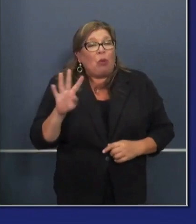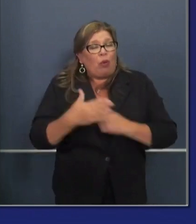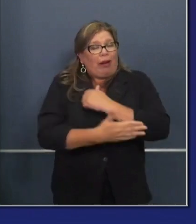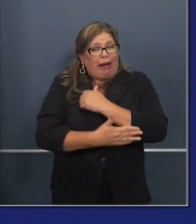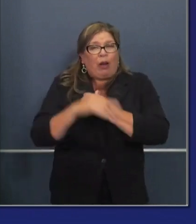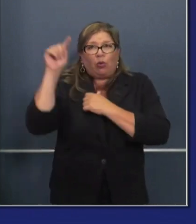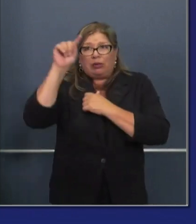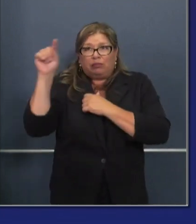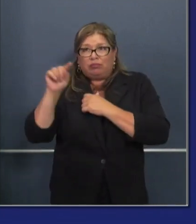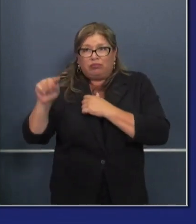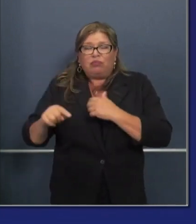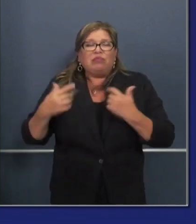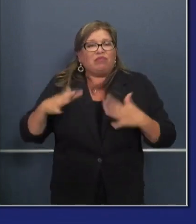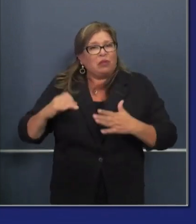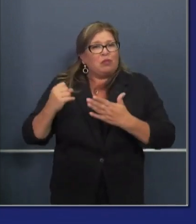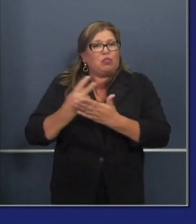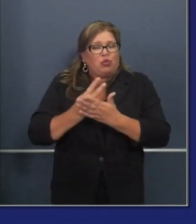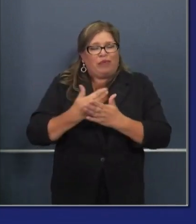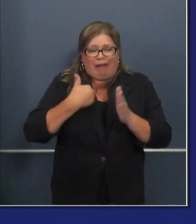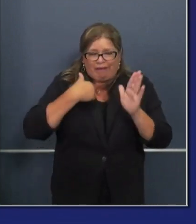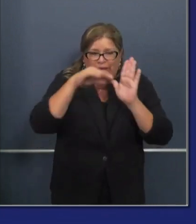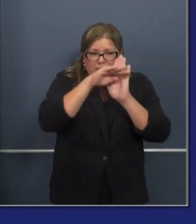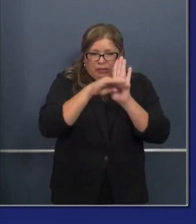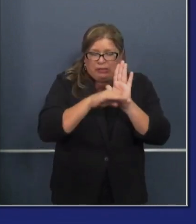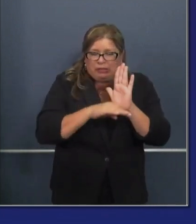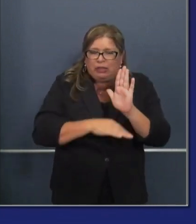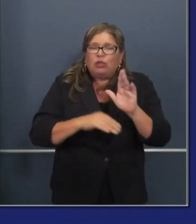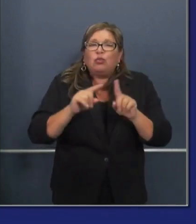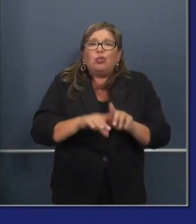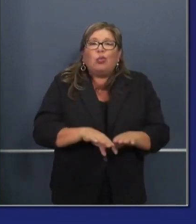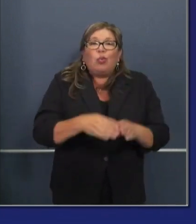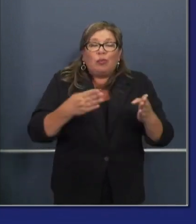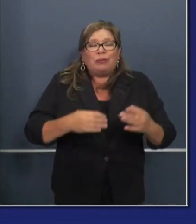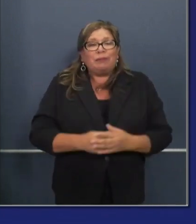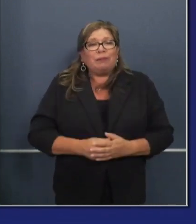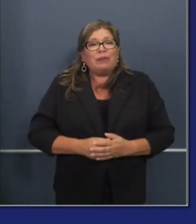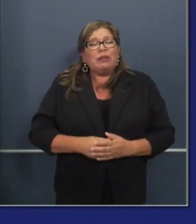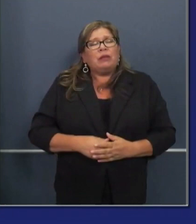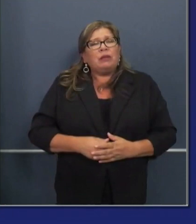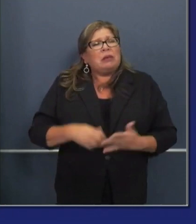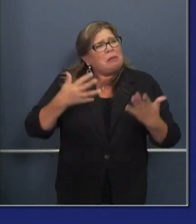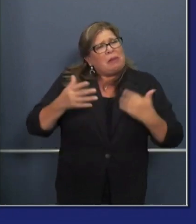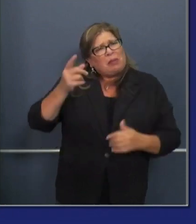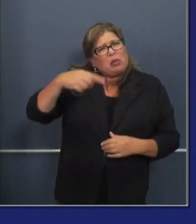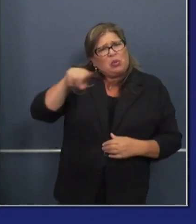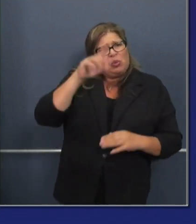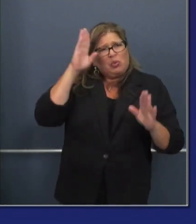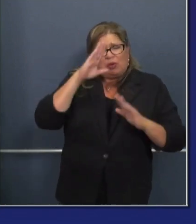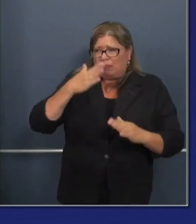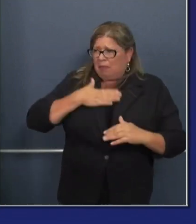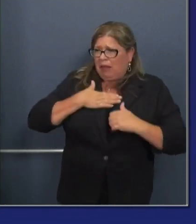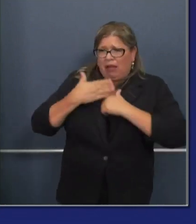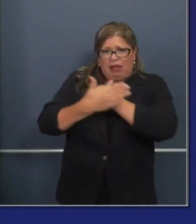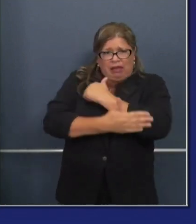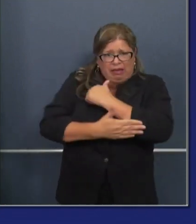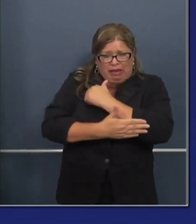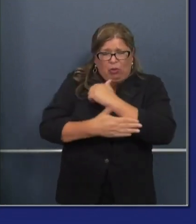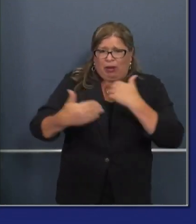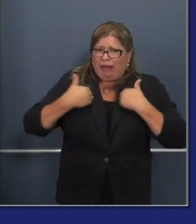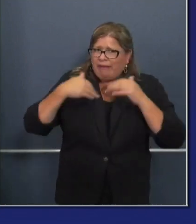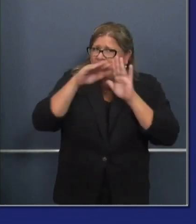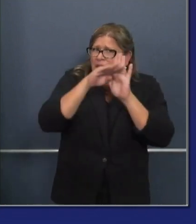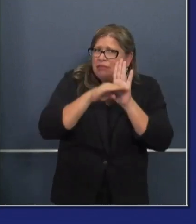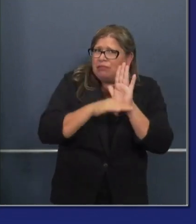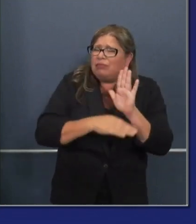covid19.ca.gov website, where you can go to your county and see how they're performing vis-a-vis their own attestations. And you can also